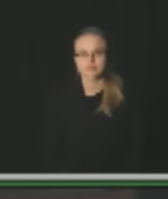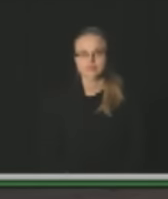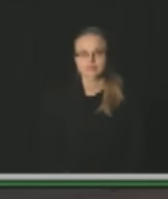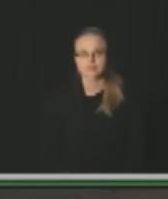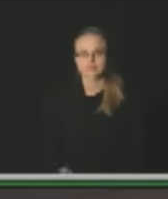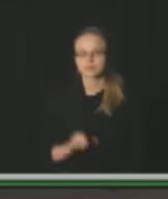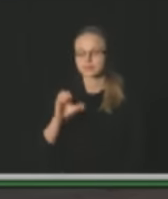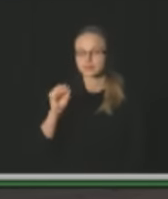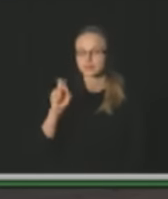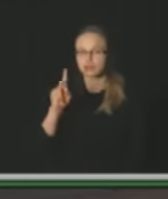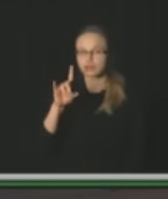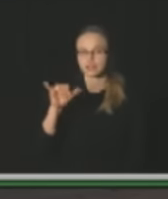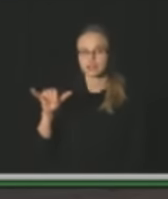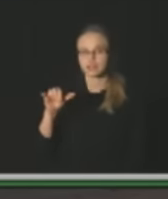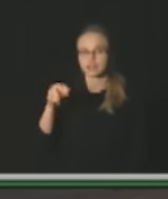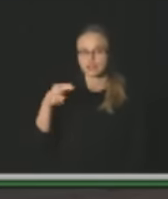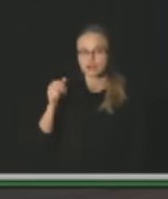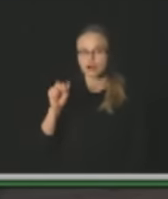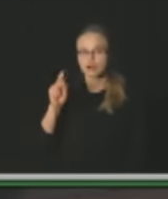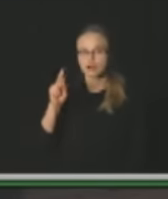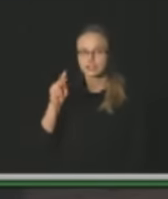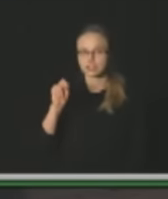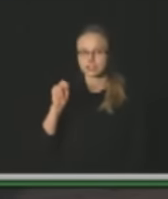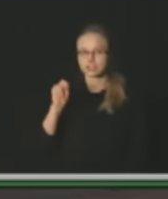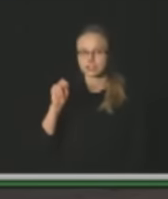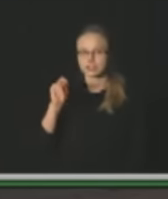Carly Hartman.